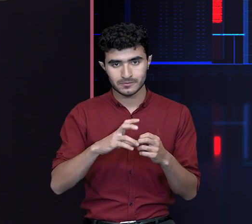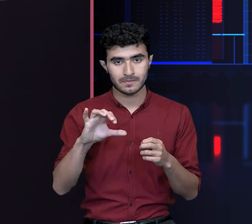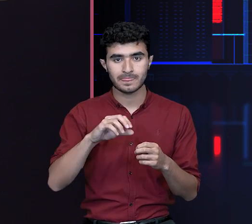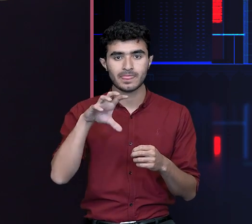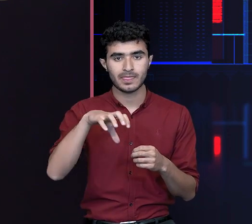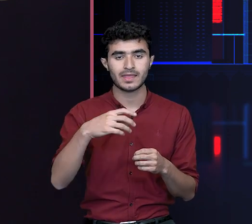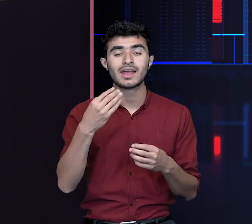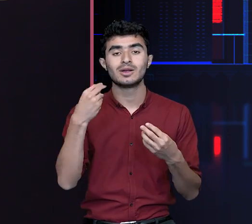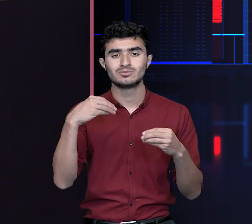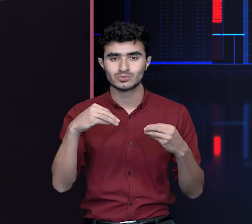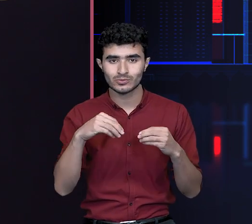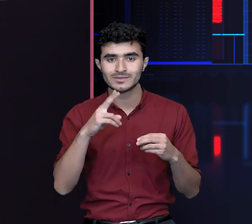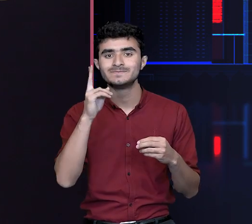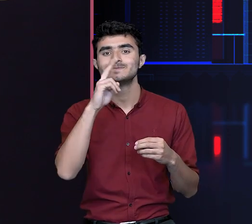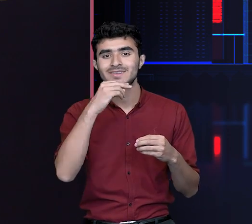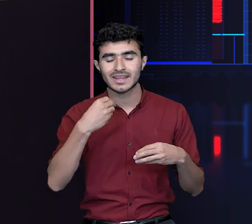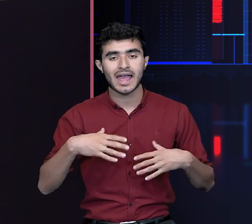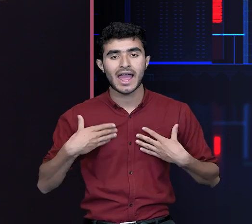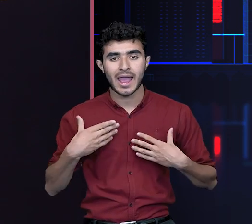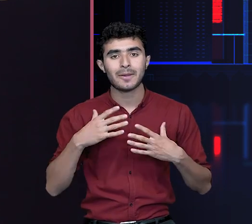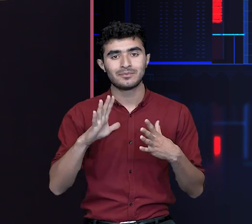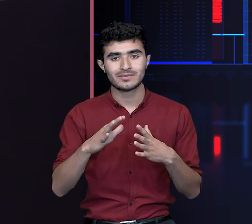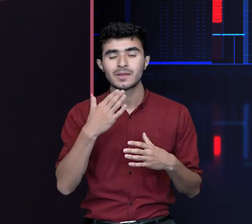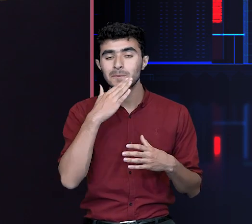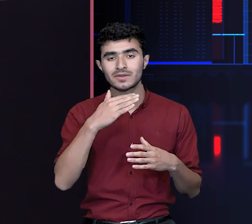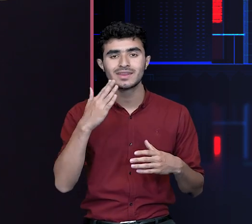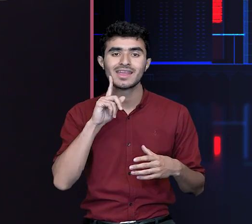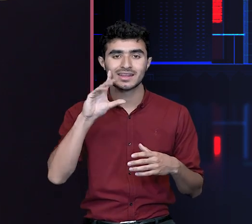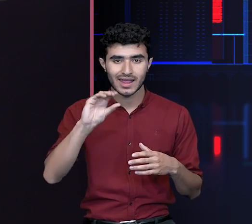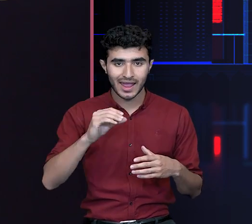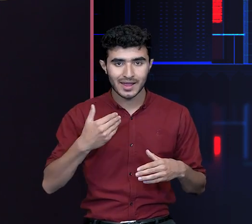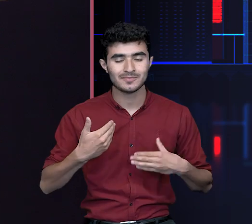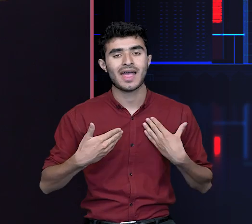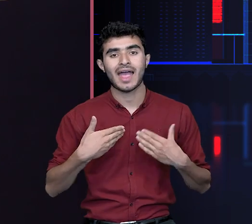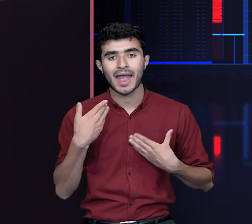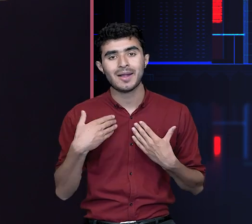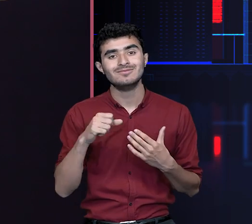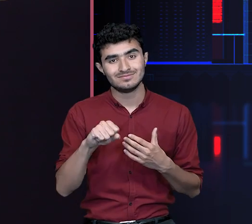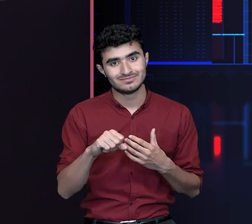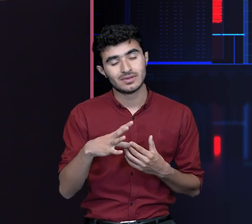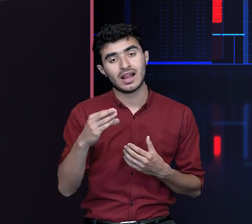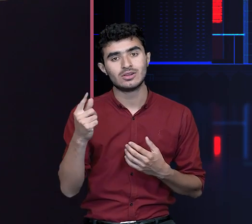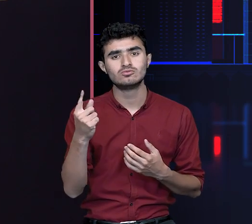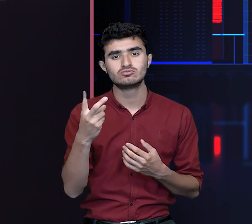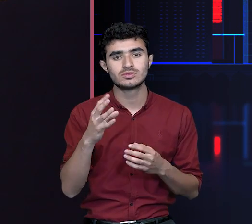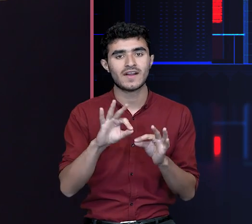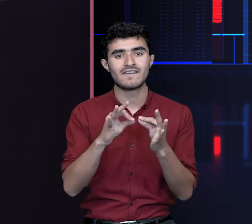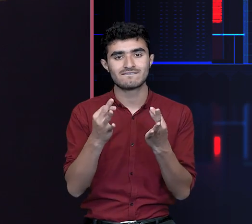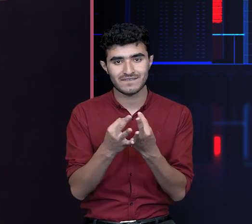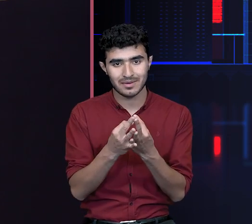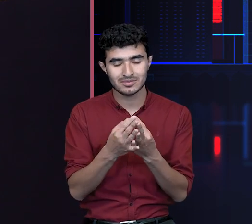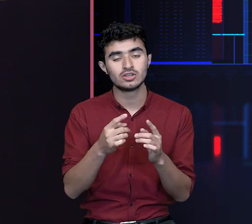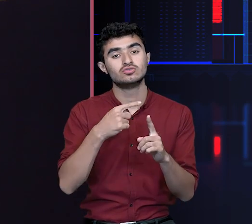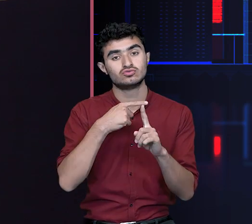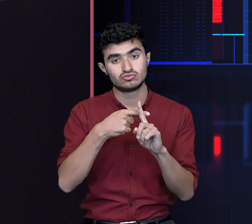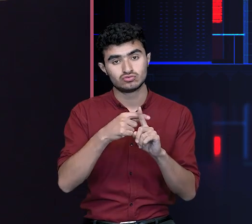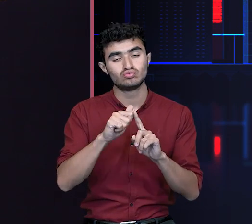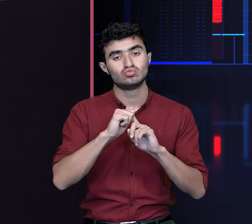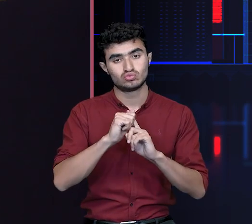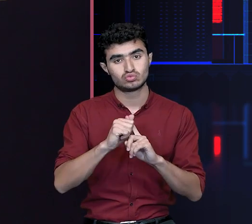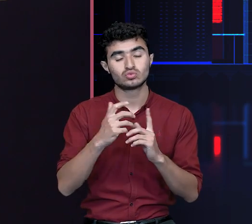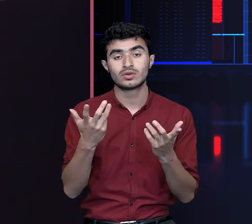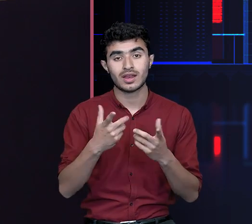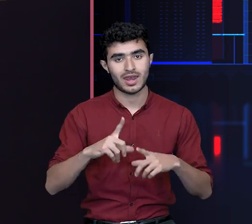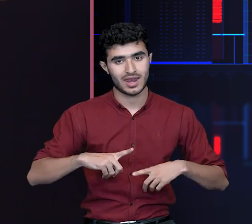perspective. Some of them are humor to lighten up the hearts of young and old alike, and some of them are on family and their